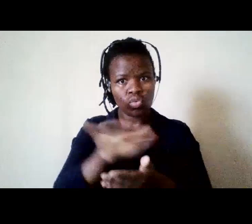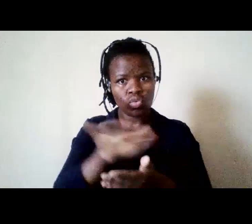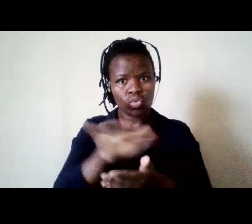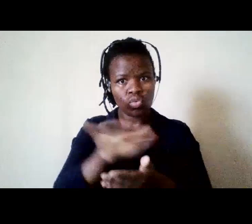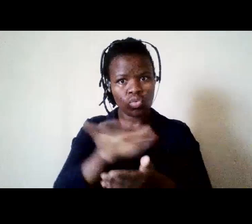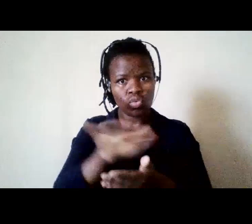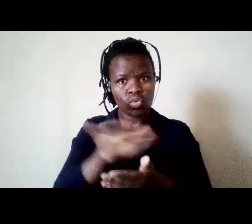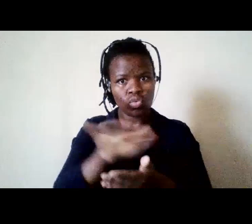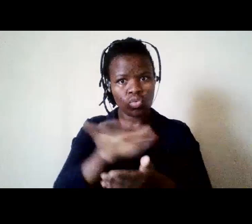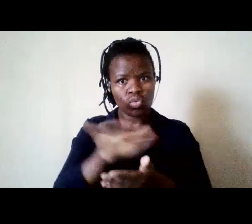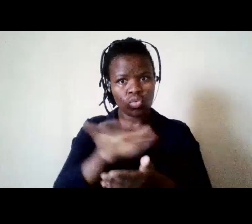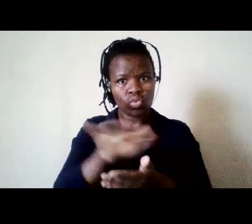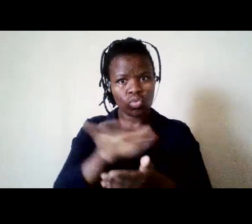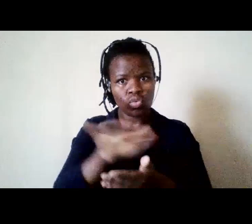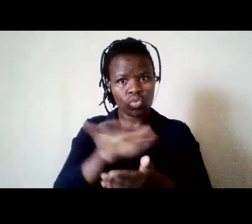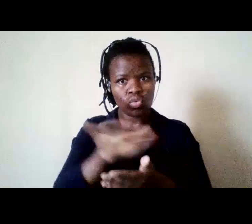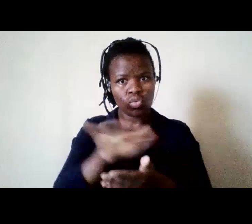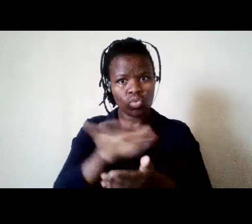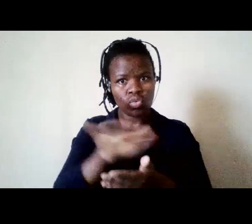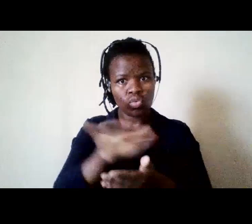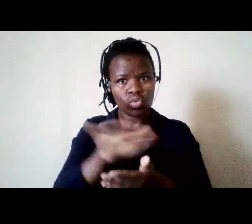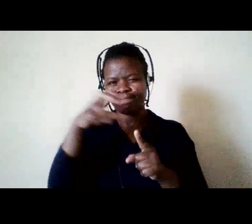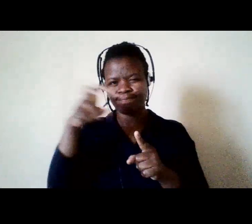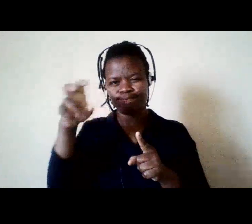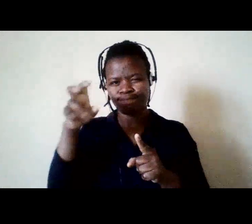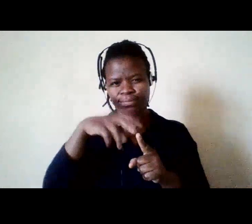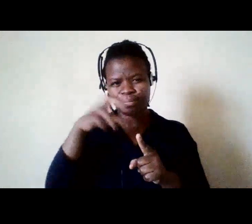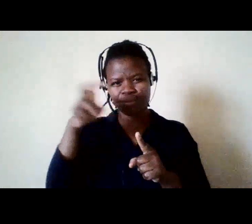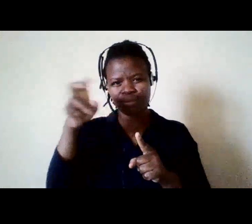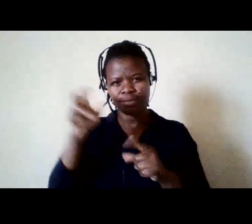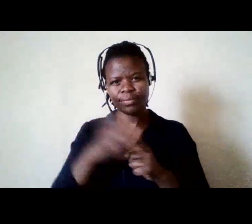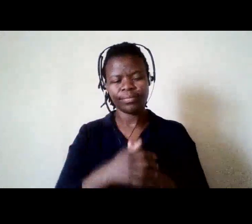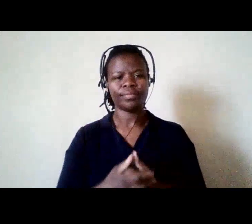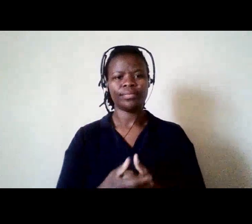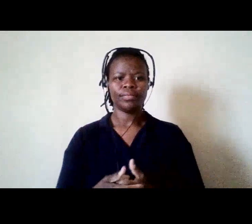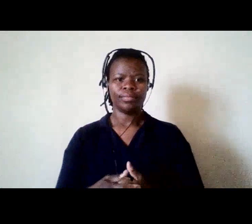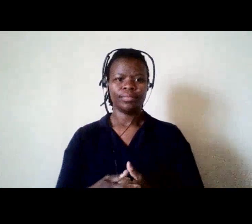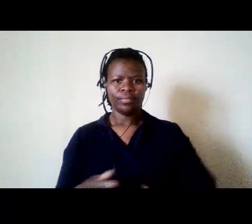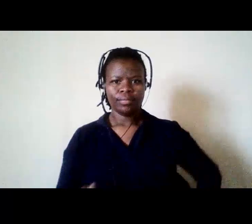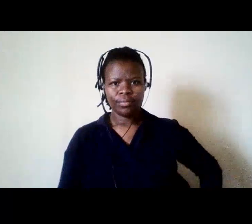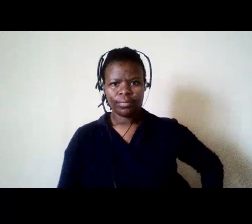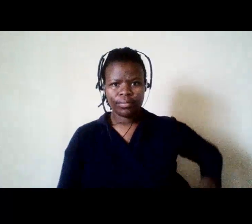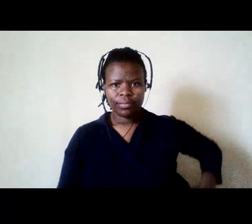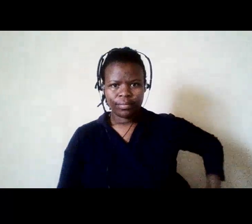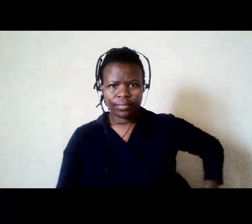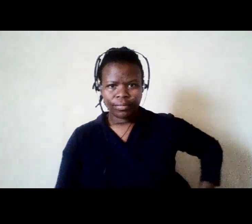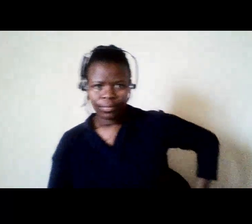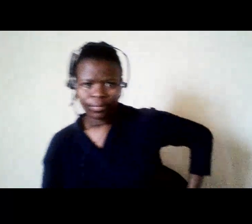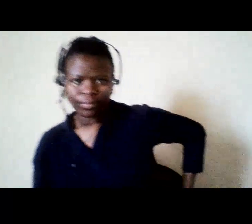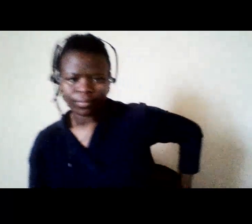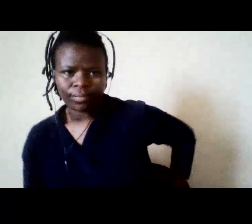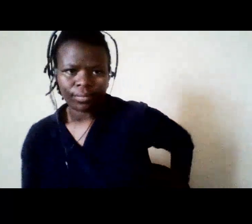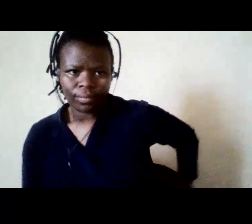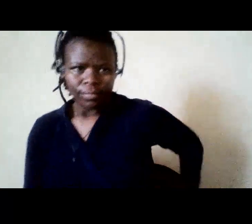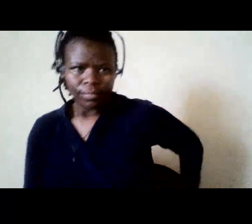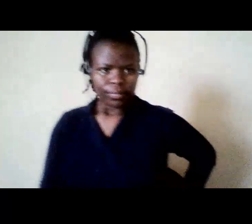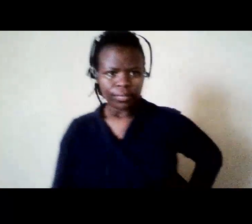systematically excluded for a long time. That's true, Ike. So, exactly. So if not, Chantal, myself, and Pearl would have given